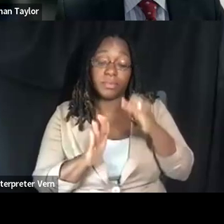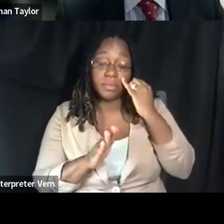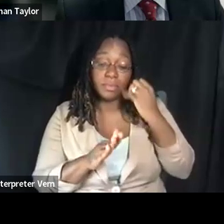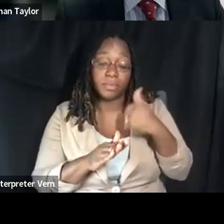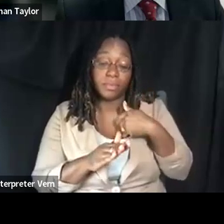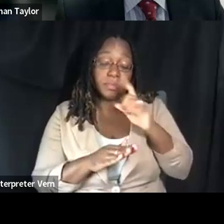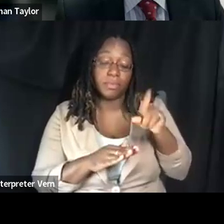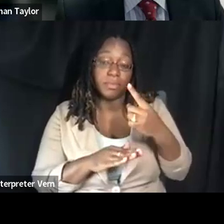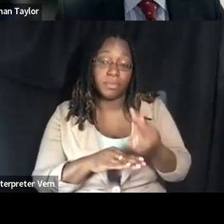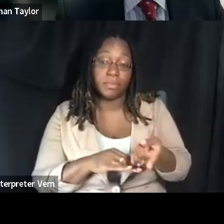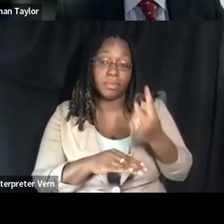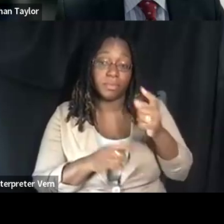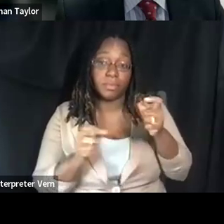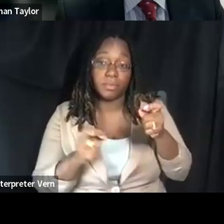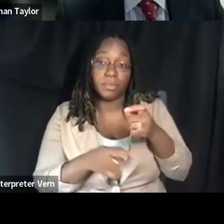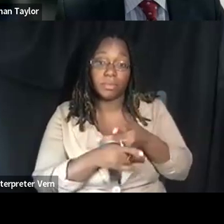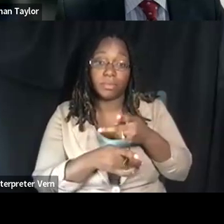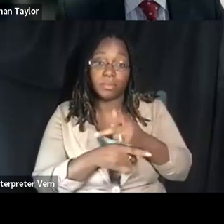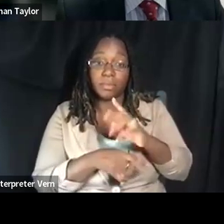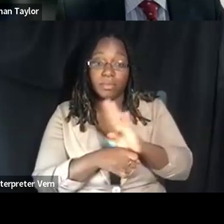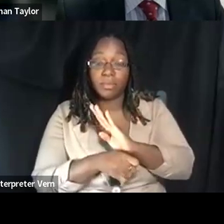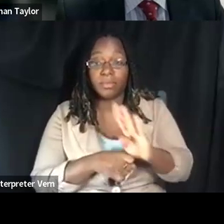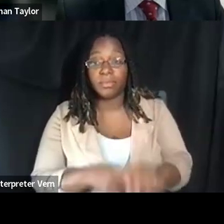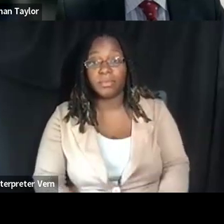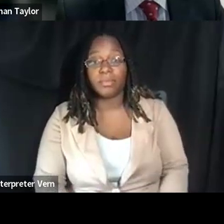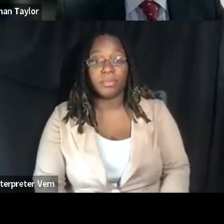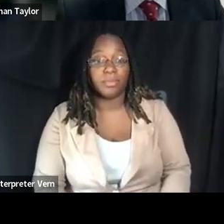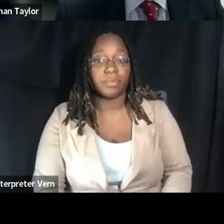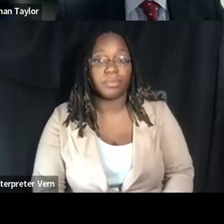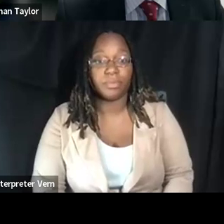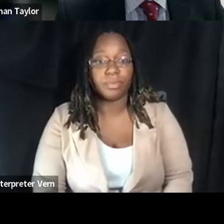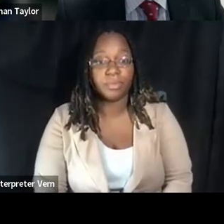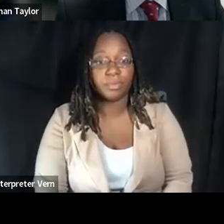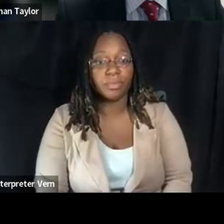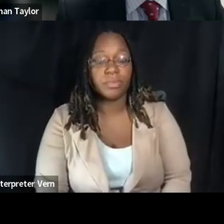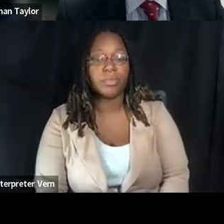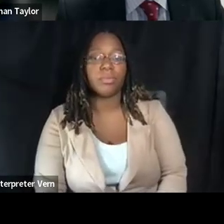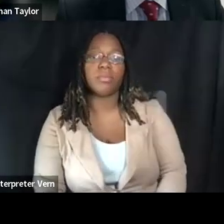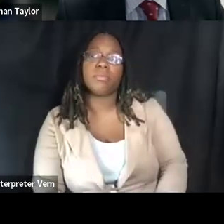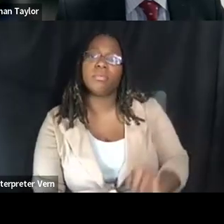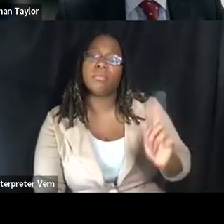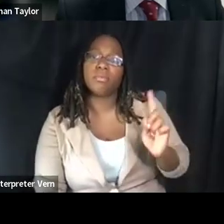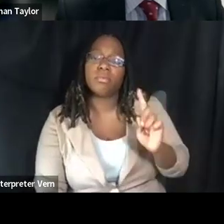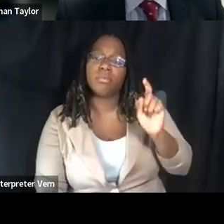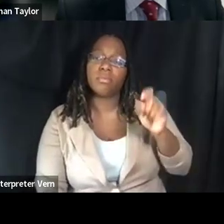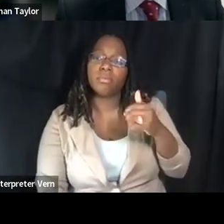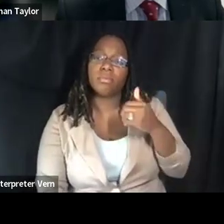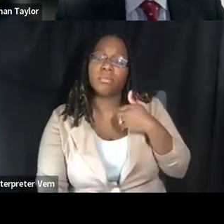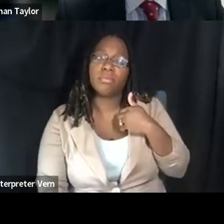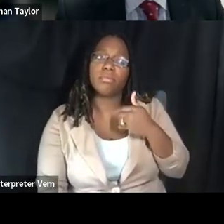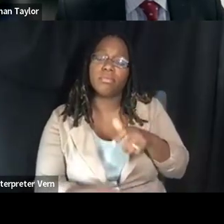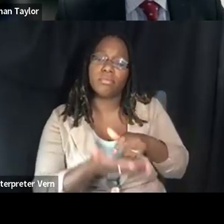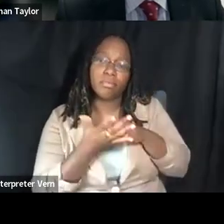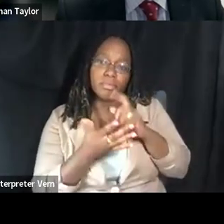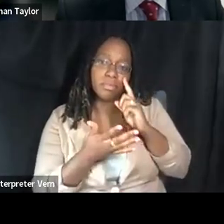care entity? Where is that? Because there is an obligation for choice. There's supposed to be always more than